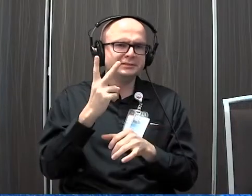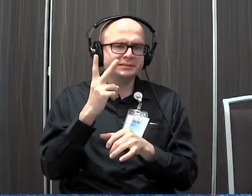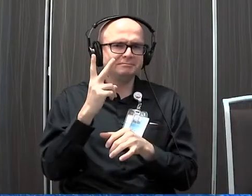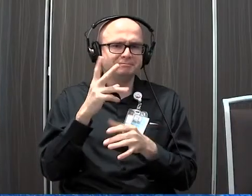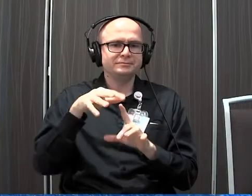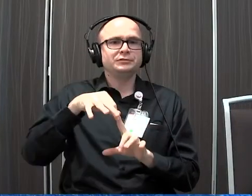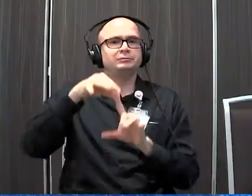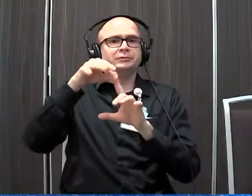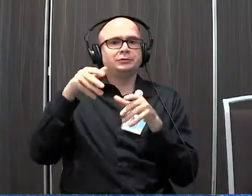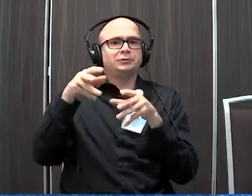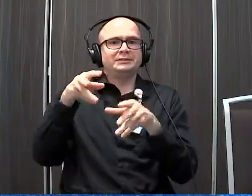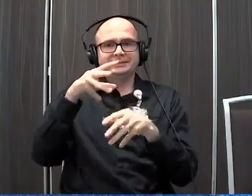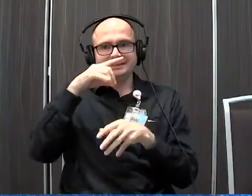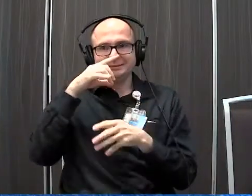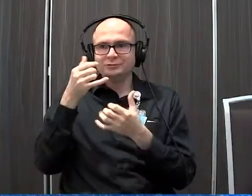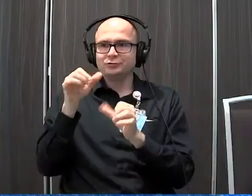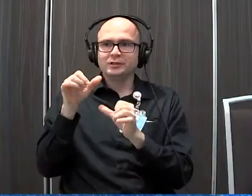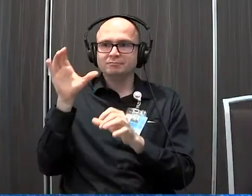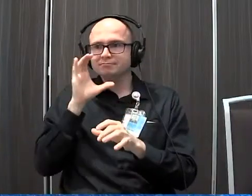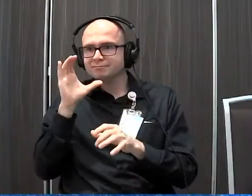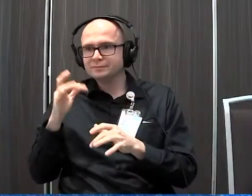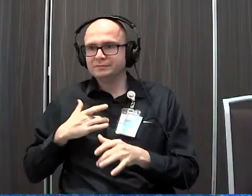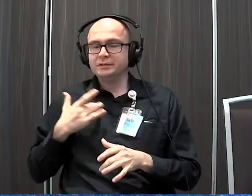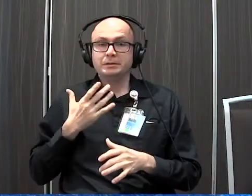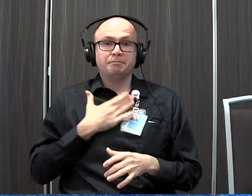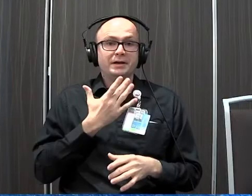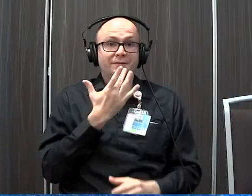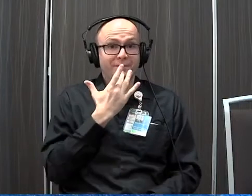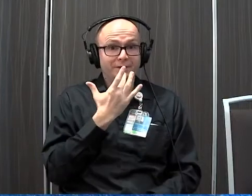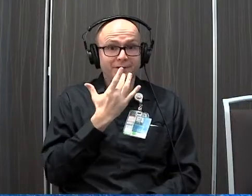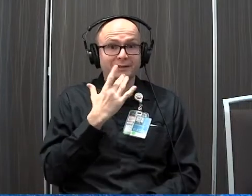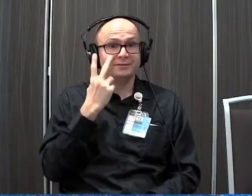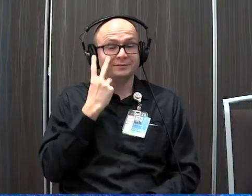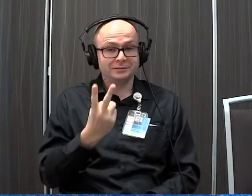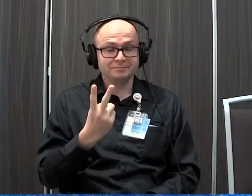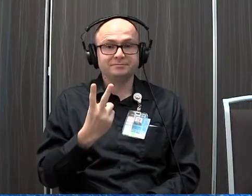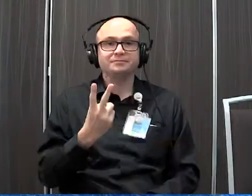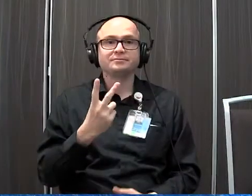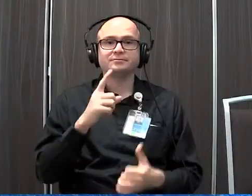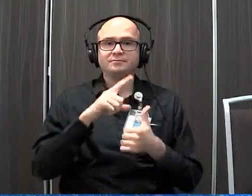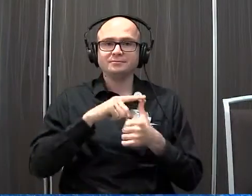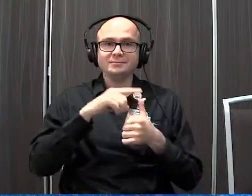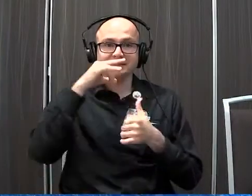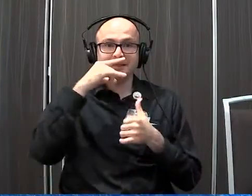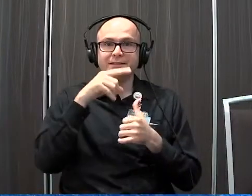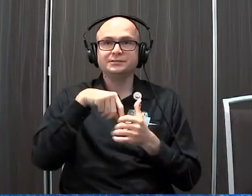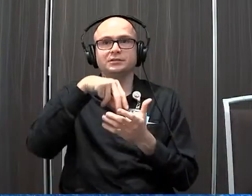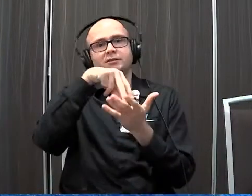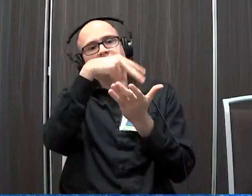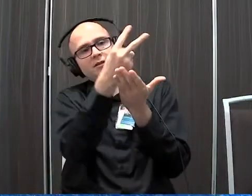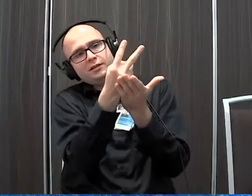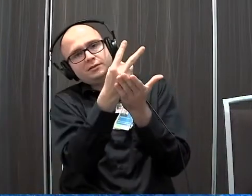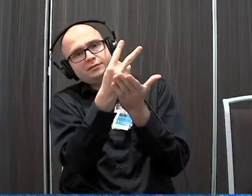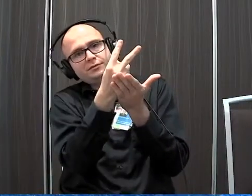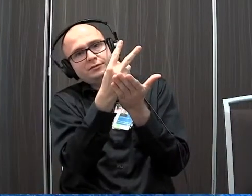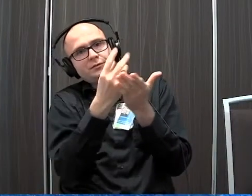kids with Charge seek sensations. Some of my favorite ways that I've seen are kids laying upside down to kind of